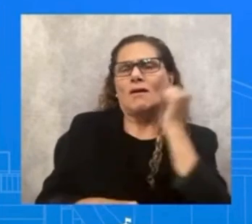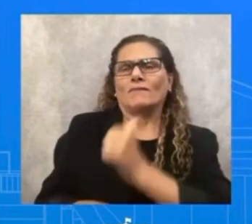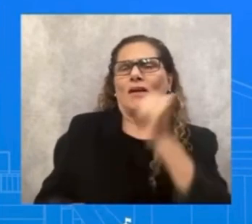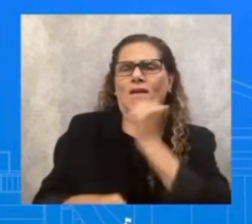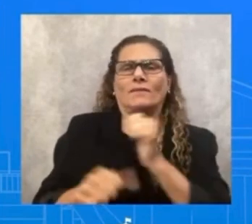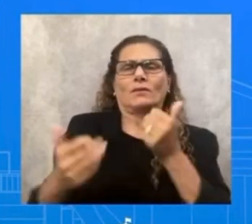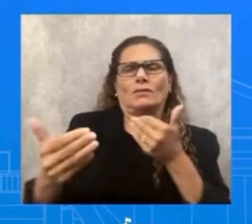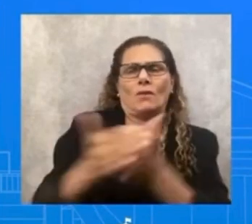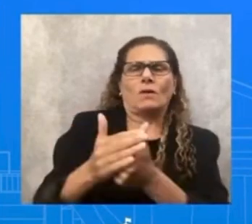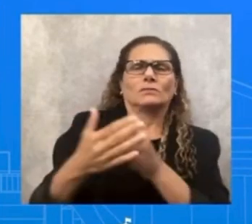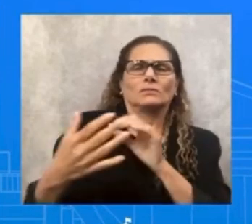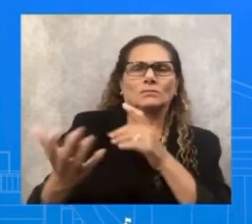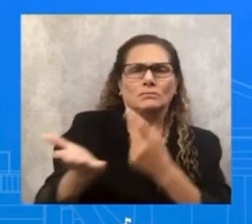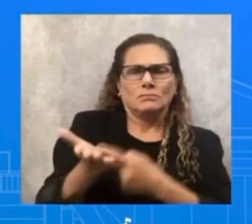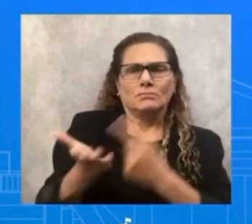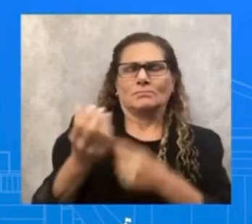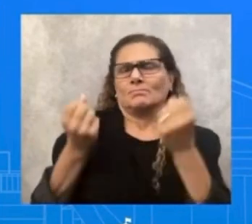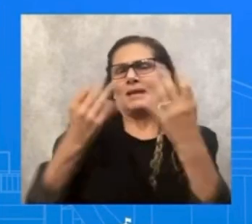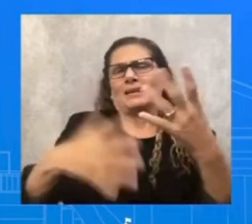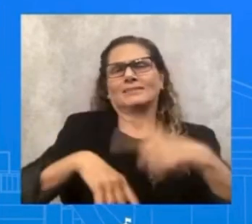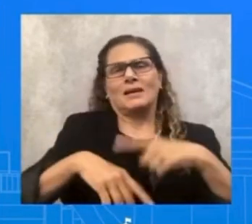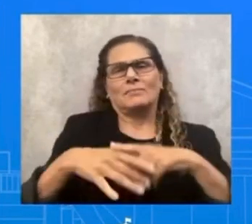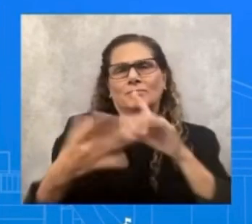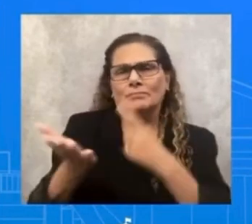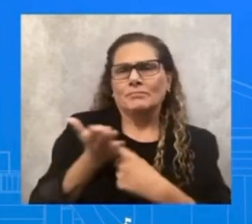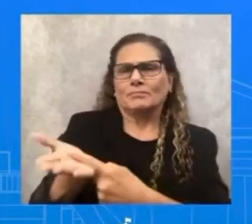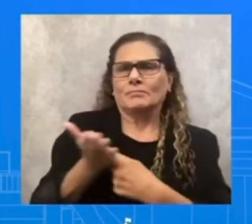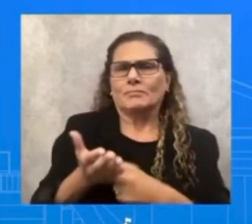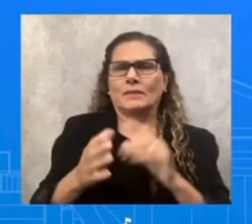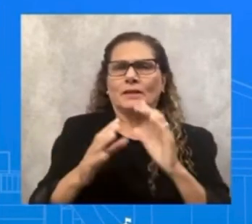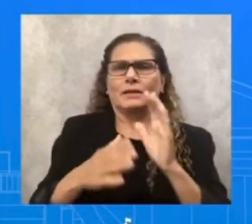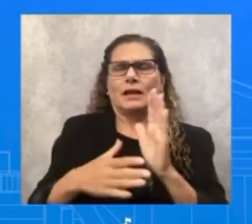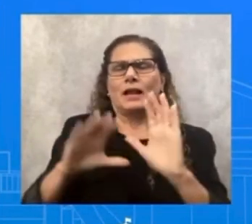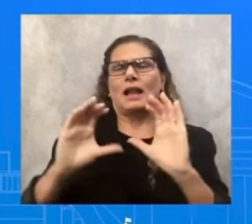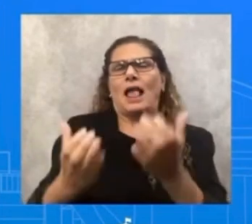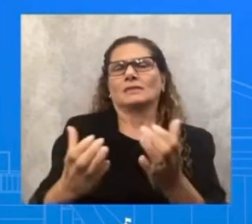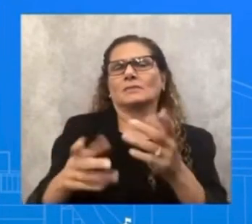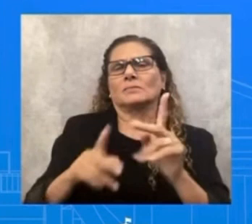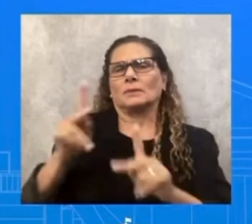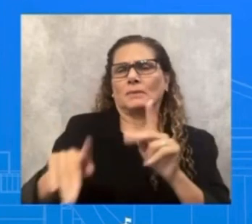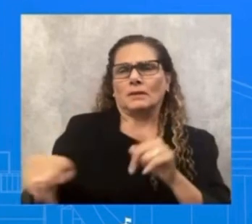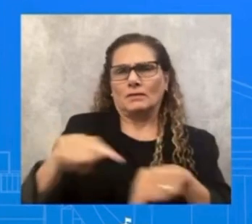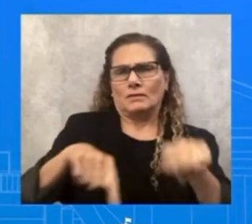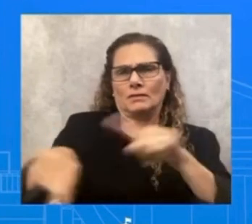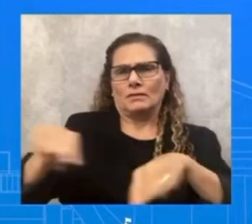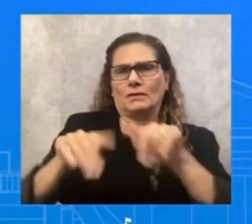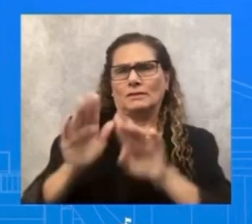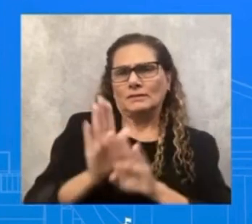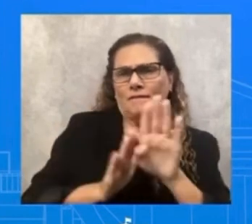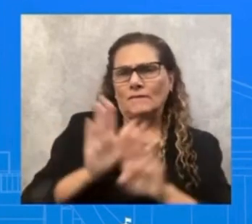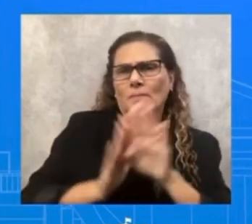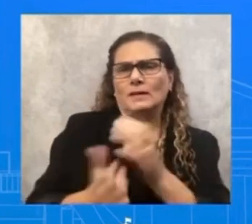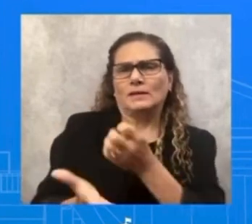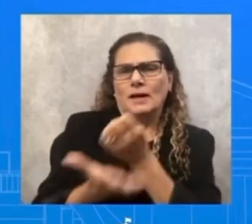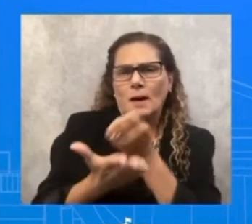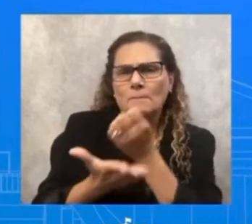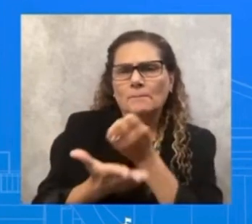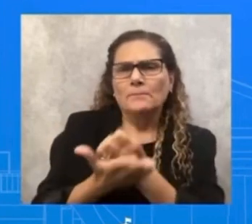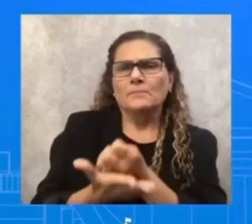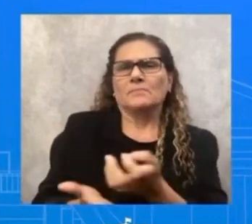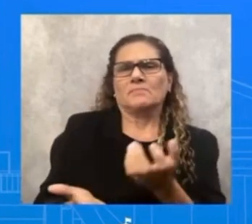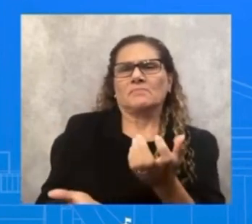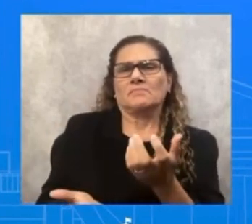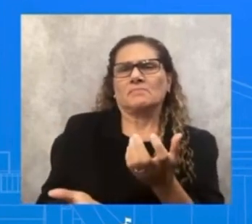the middle class built the American economy and unions built the middle class, and that he wants to see as many of the jobs created here